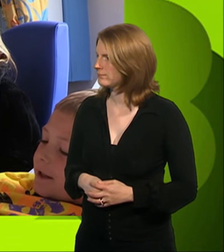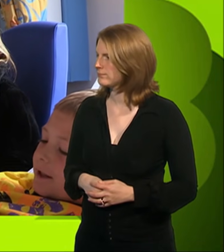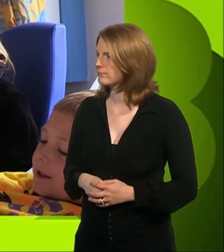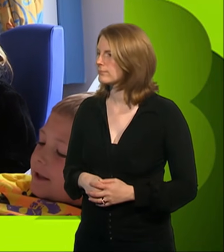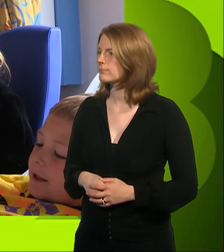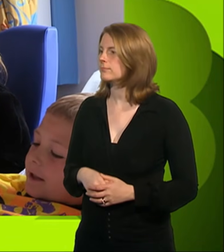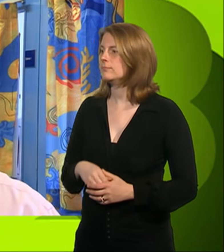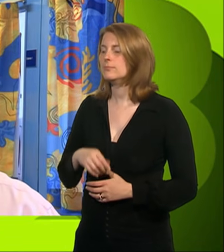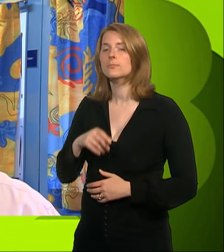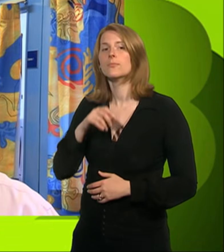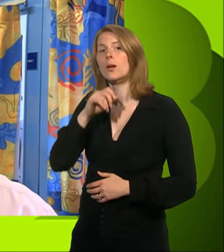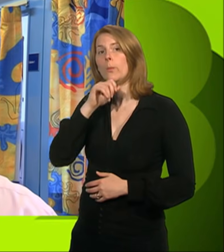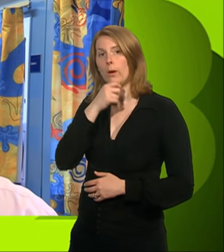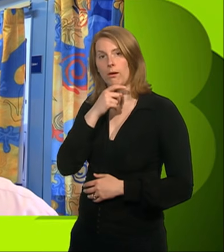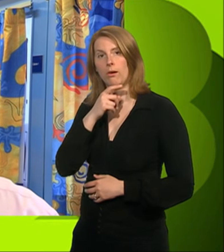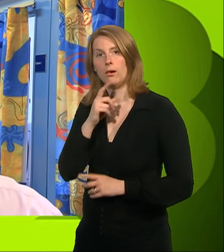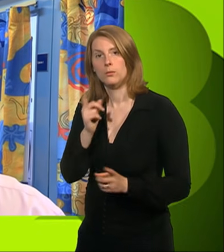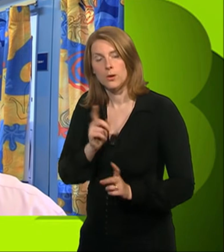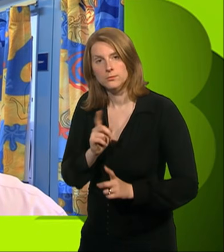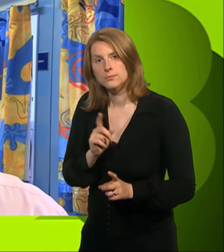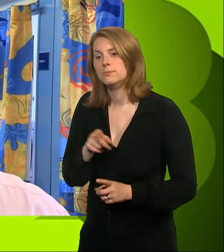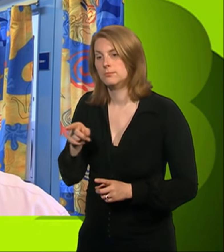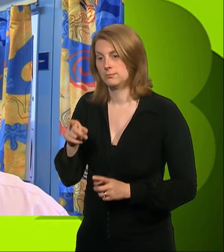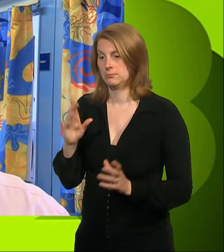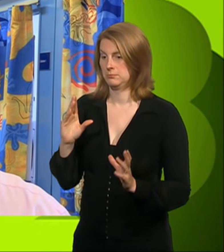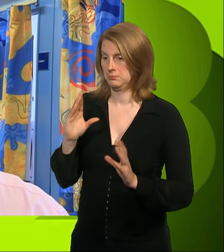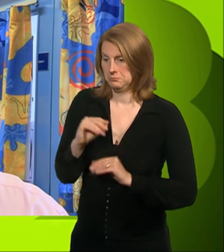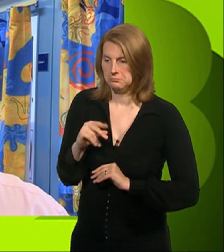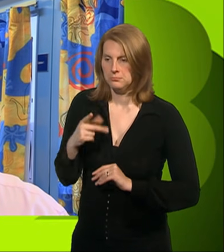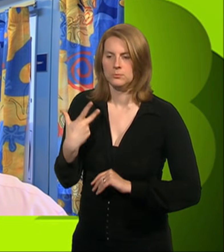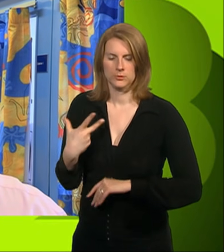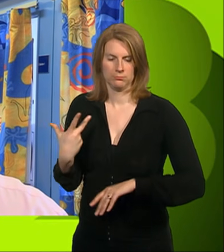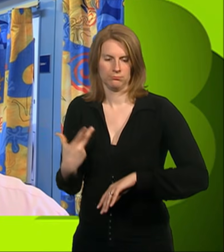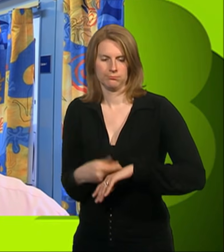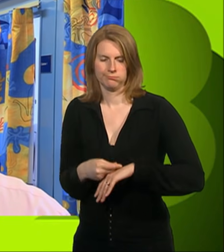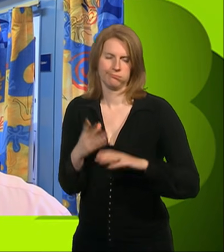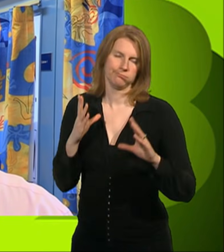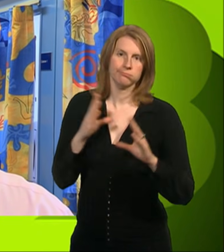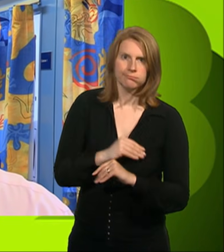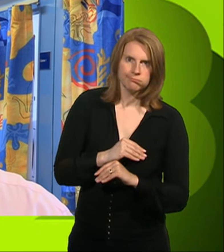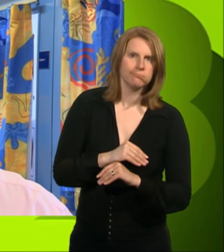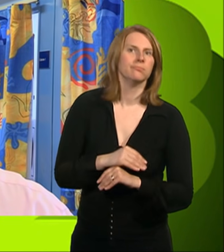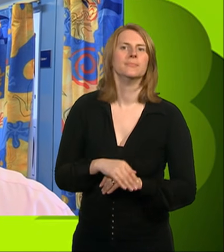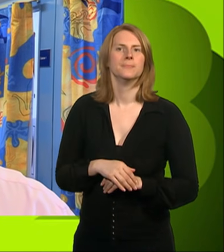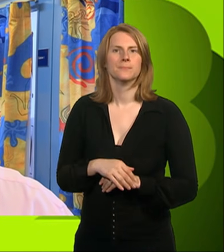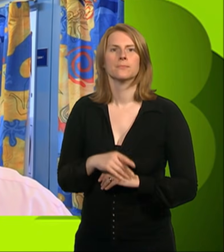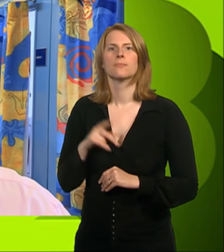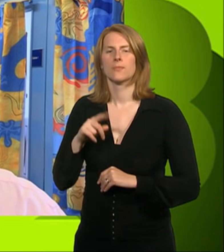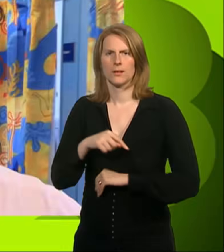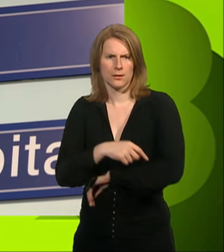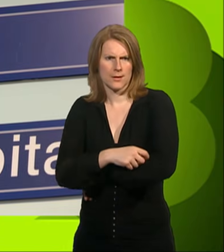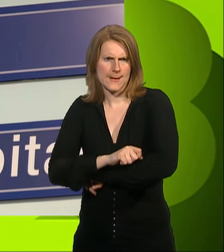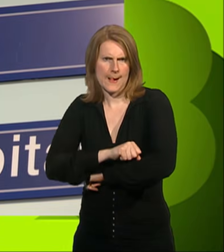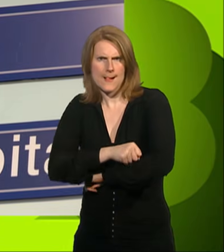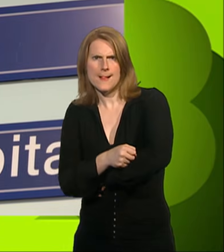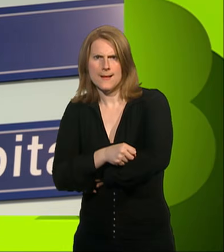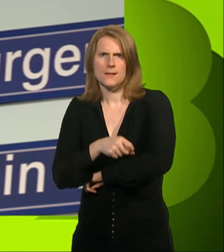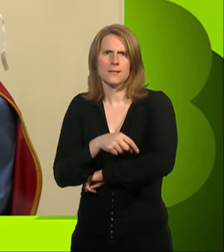general anaesthetic, we will manipulate the fracture to get the bones back into the right position, and then we'll have to hold them together with a couple of